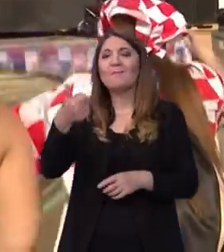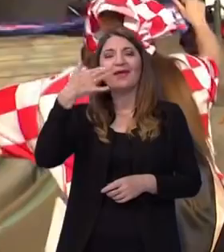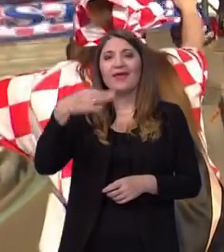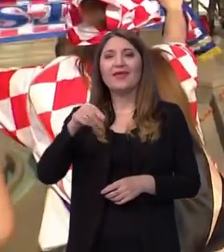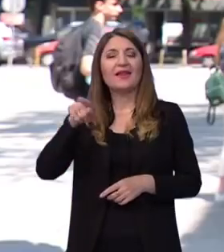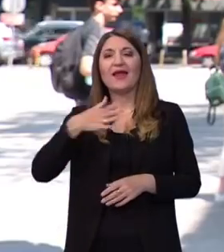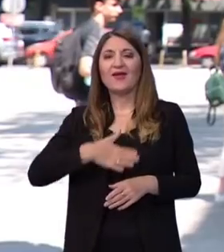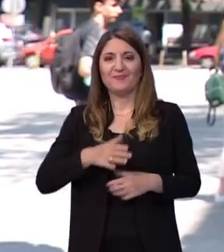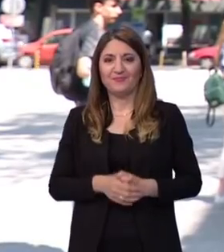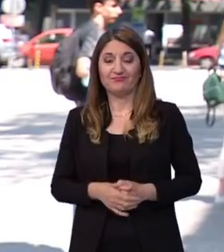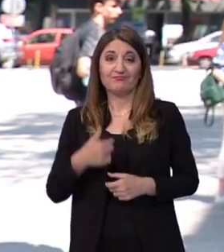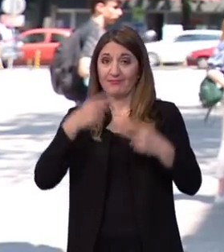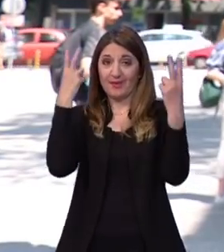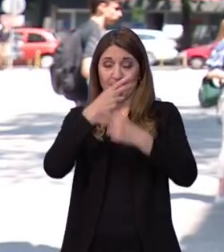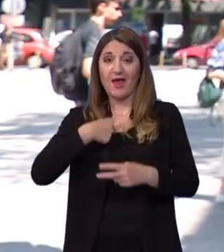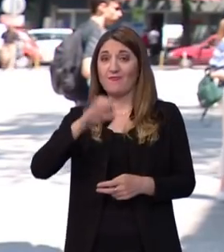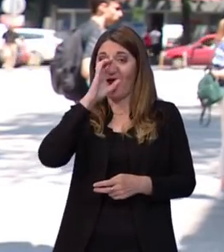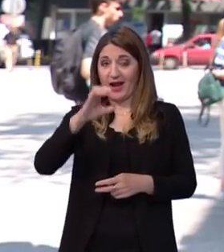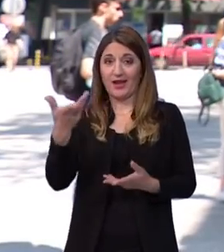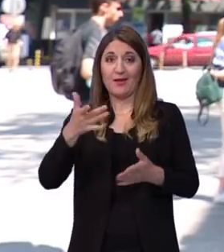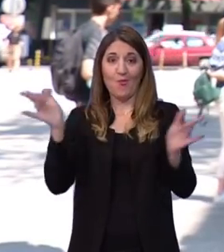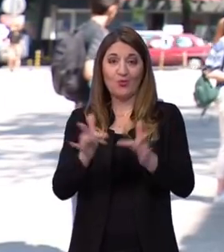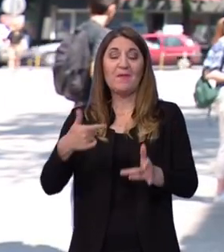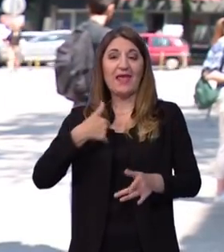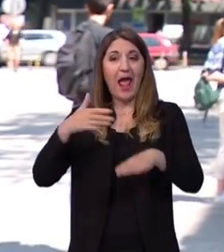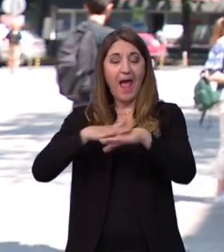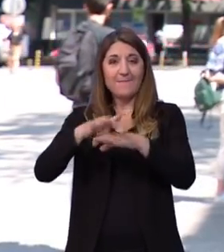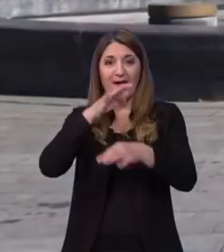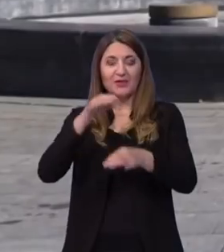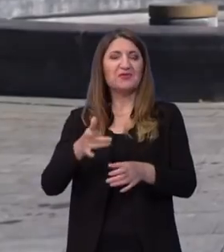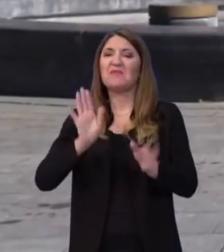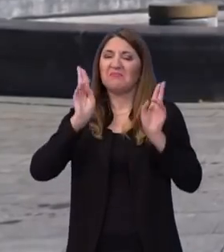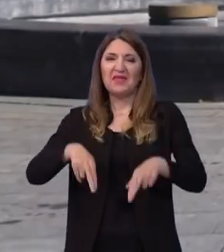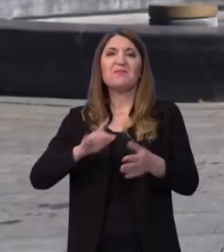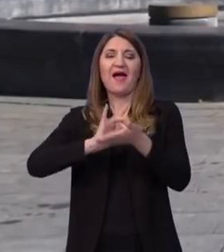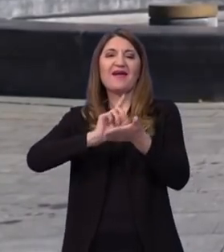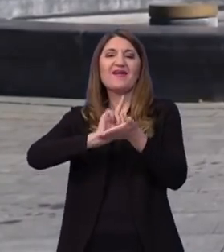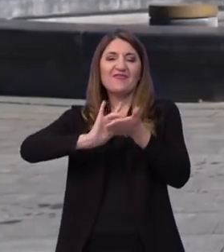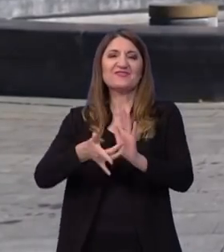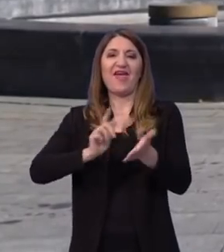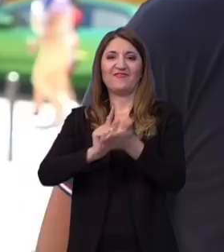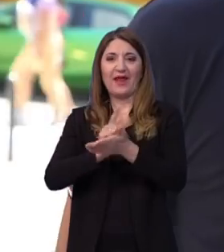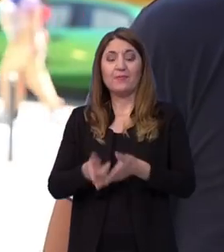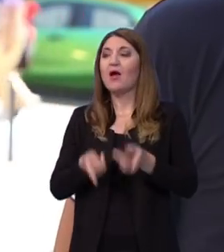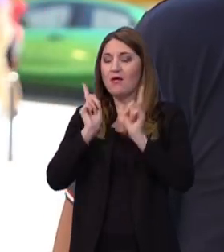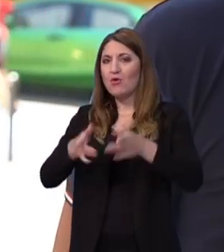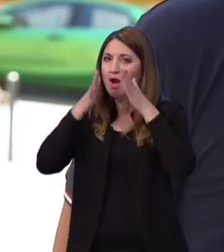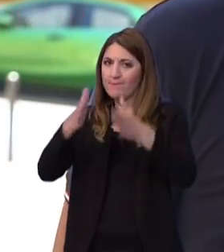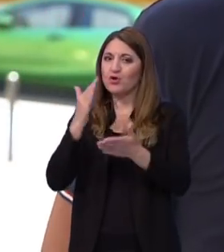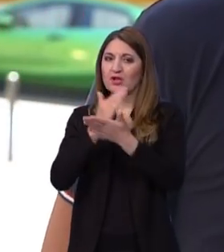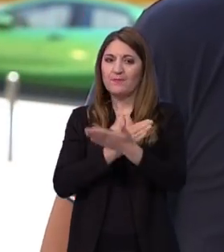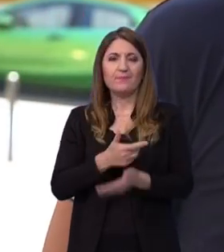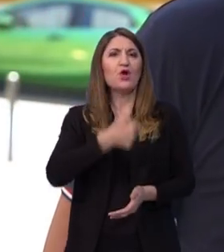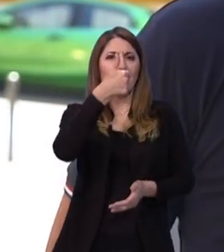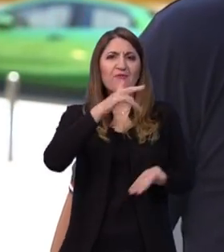What is I am that I look at the classes. I studying, I am and everything is working on. We're trying to keep the in the first place. School is on the first